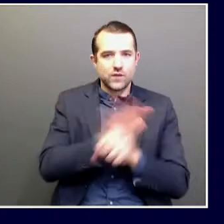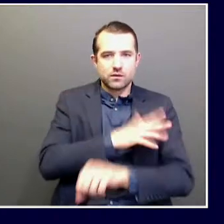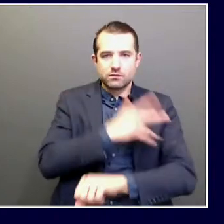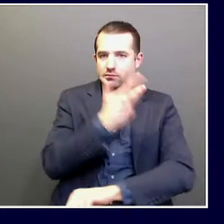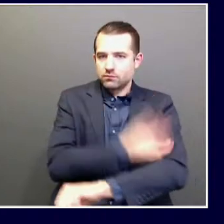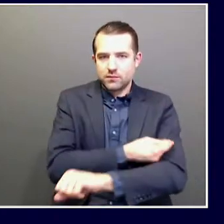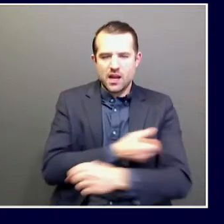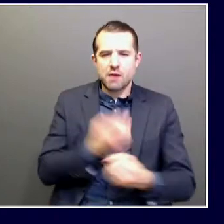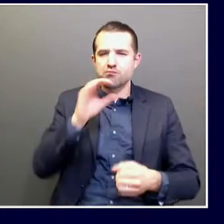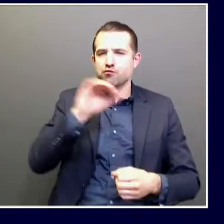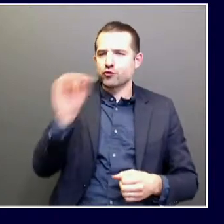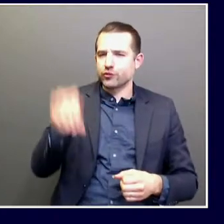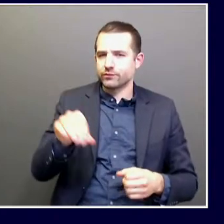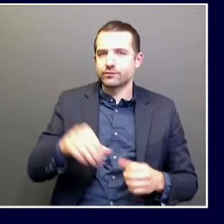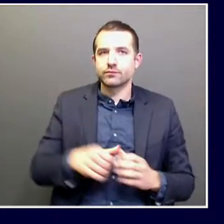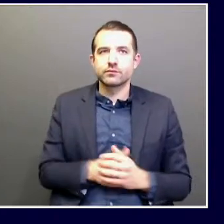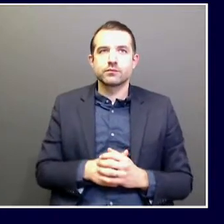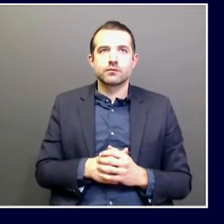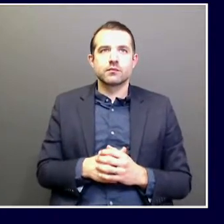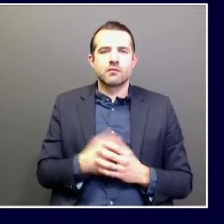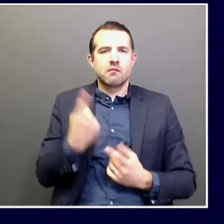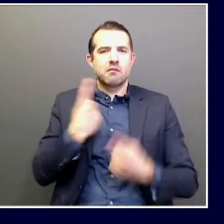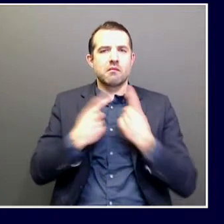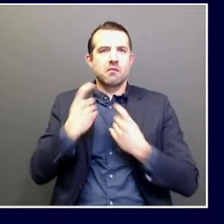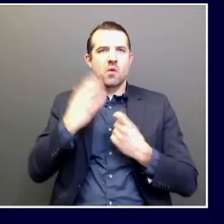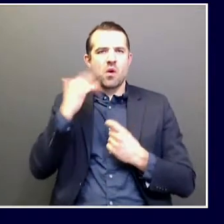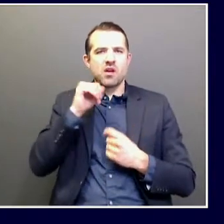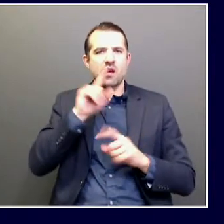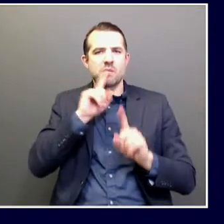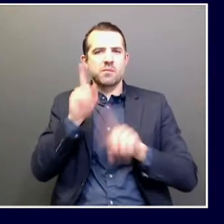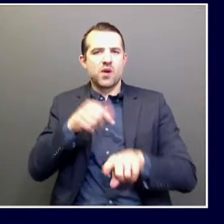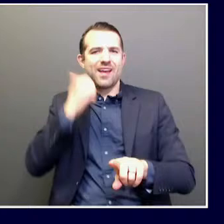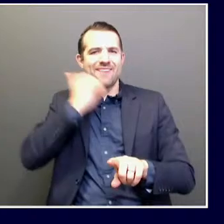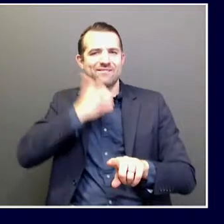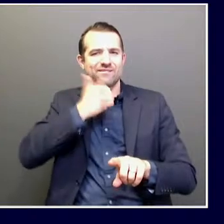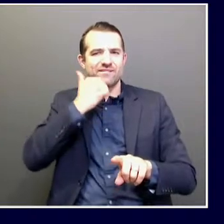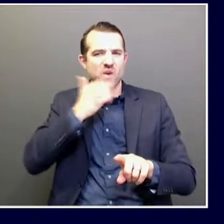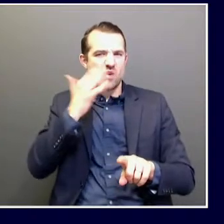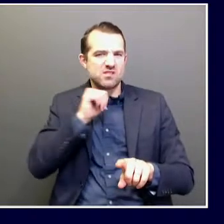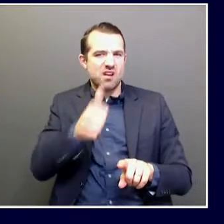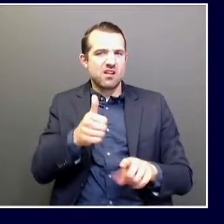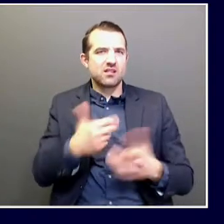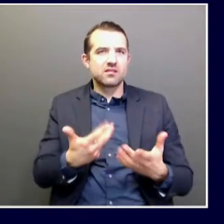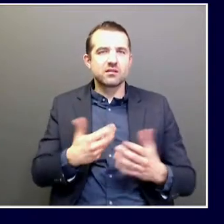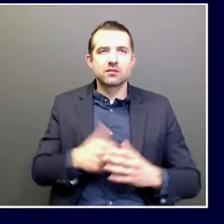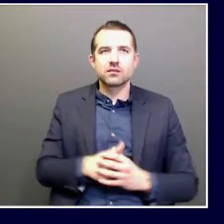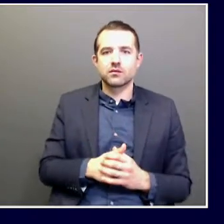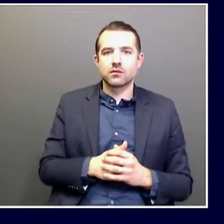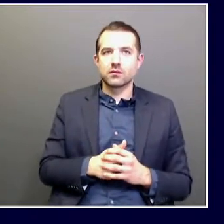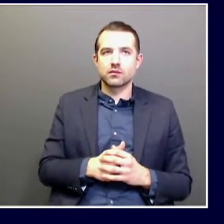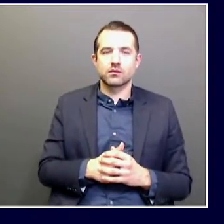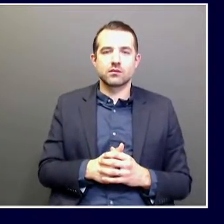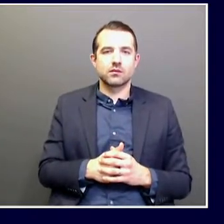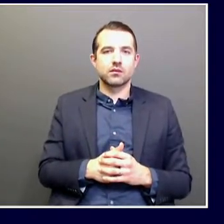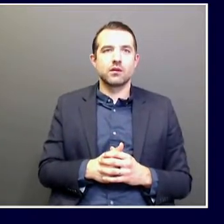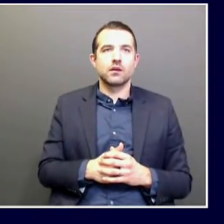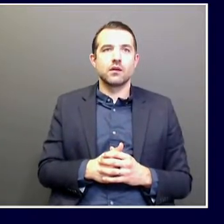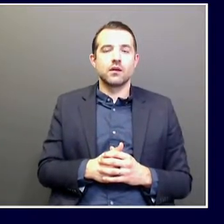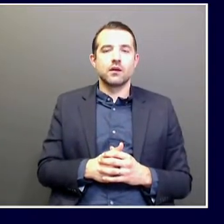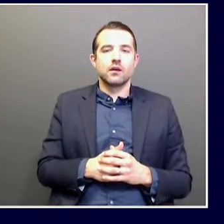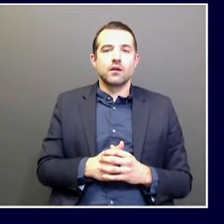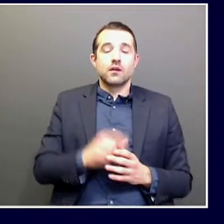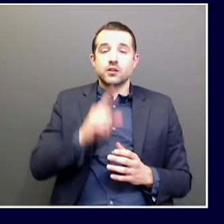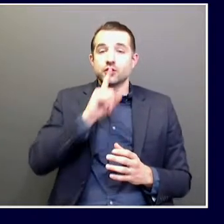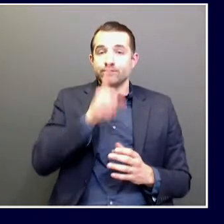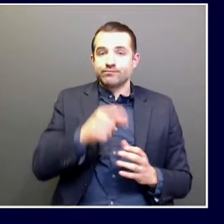reported daily along with hospitalization. So just wondering, Dr. Shah, if you can address that. Sure. Marissa, it goes back to something I've hinted